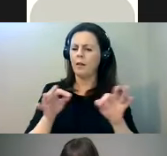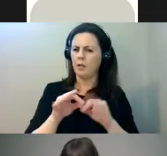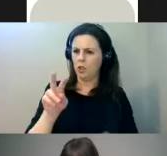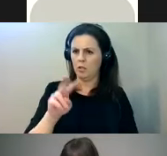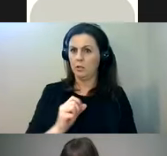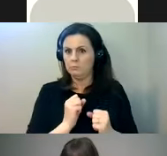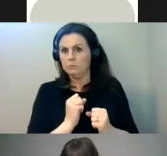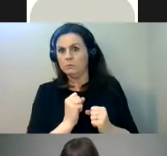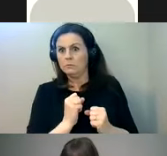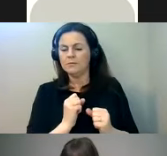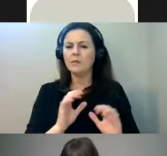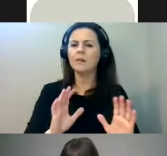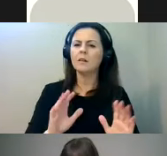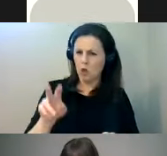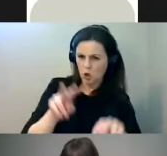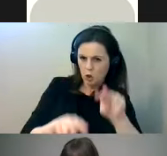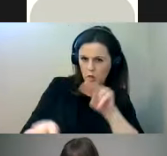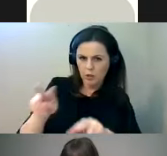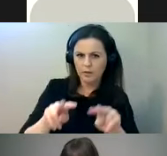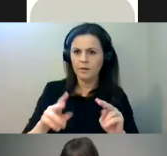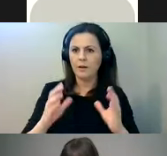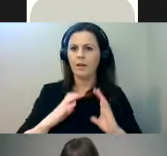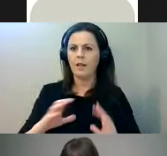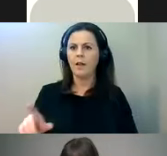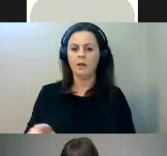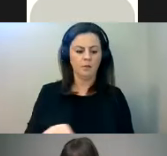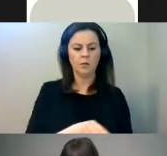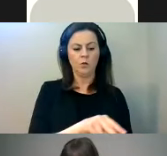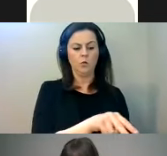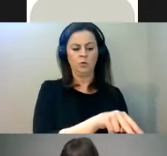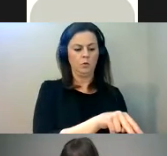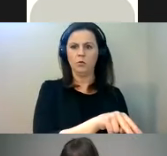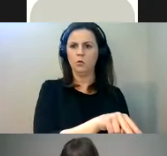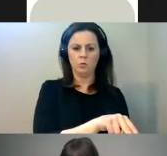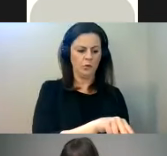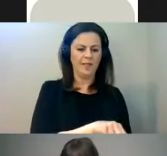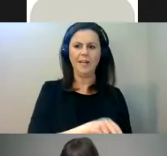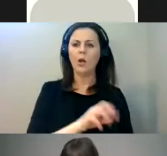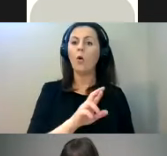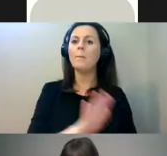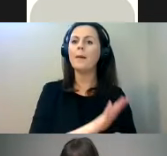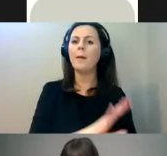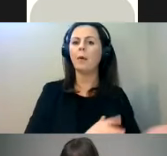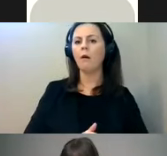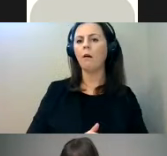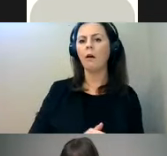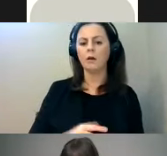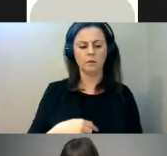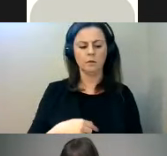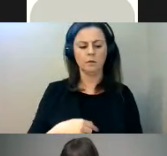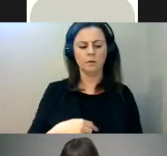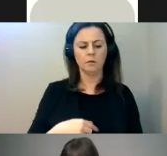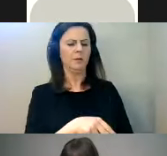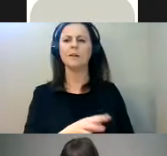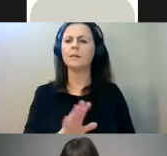not the client is reading from something or whether notes have been passed to the person.